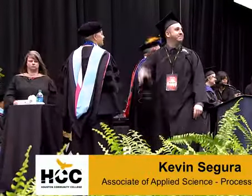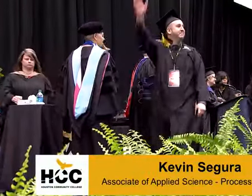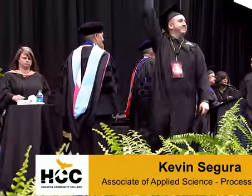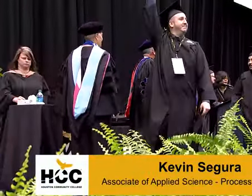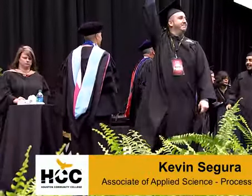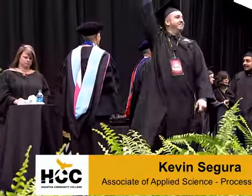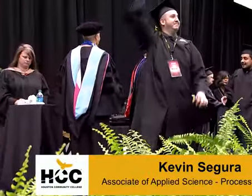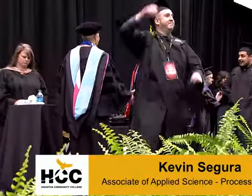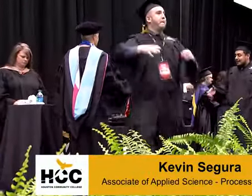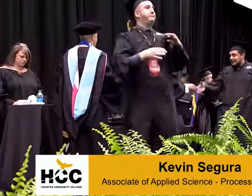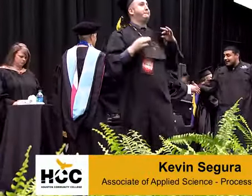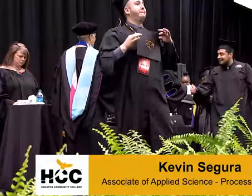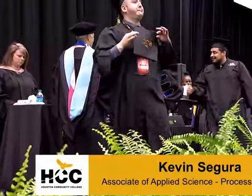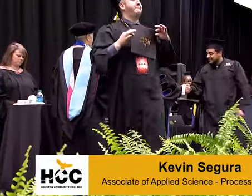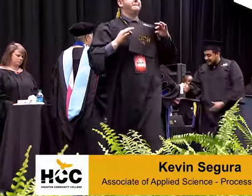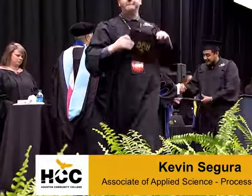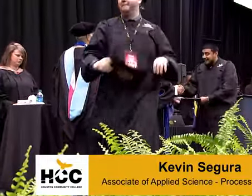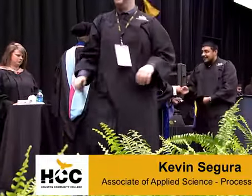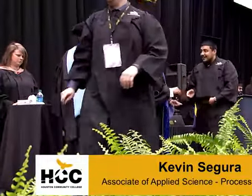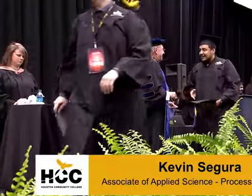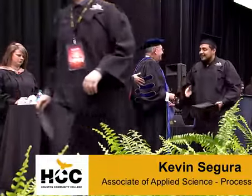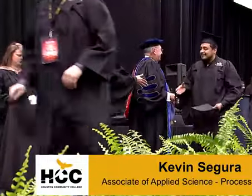Kevin Andre Segura.